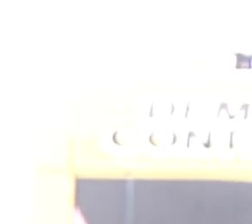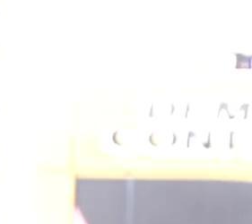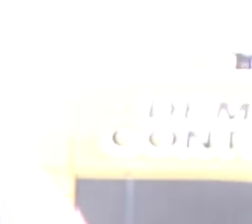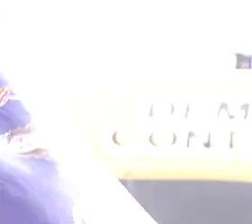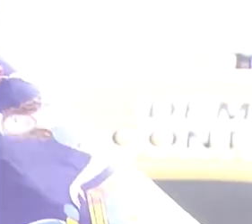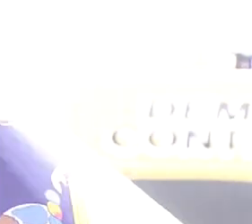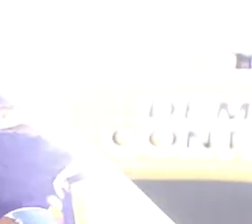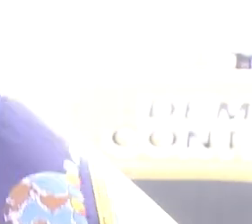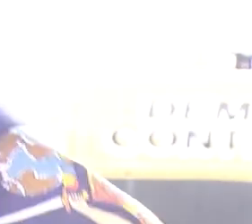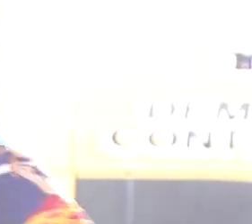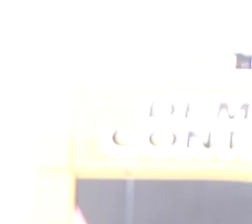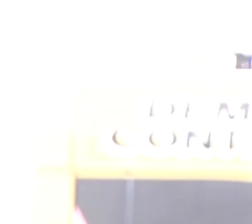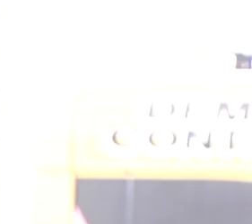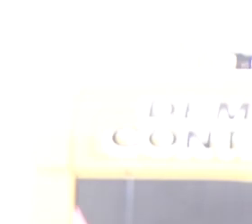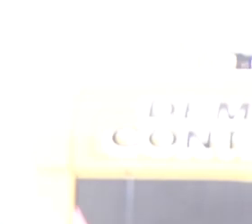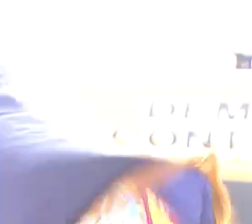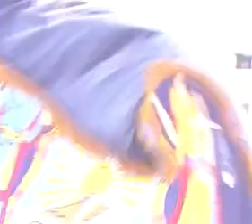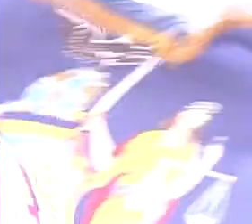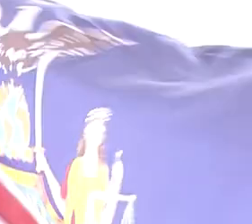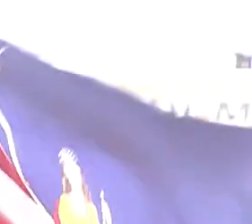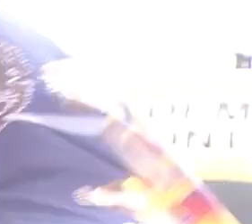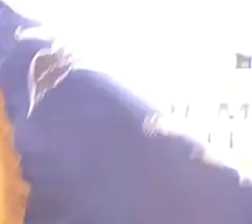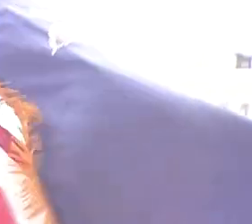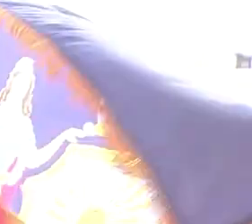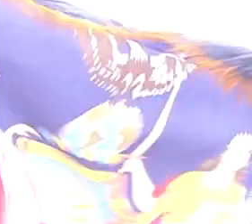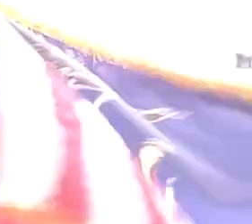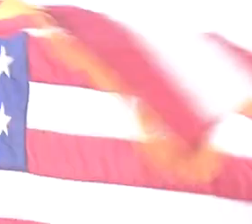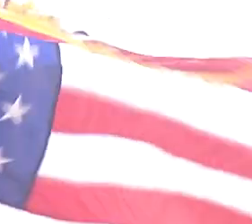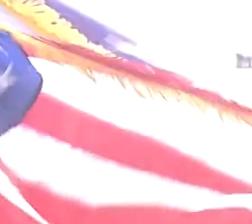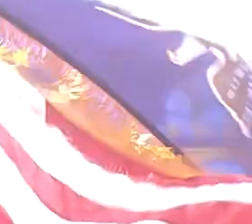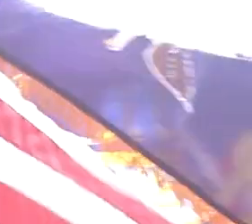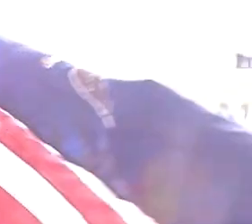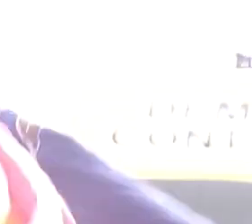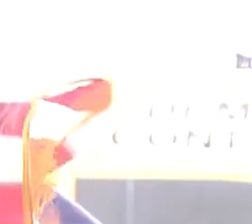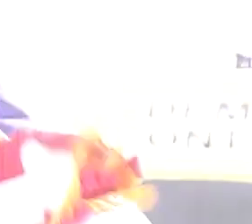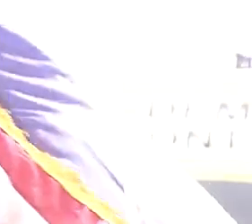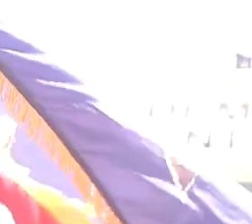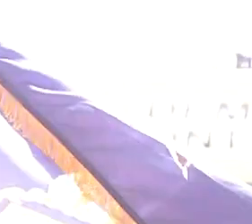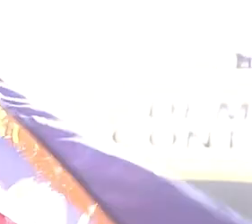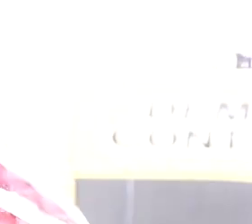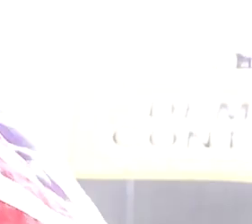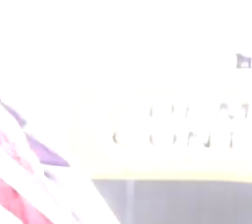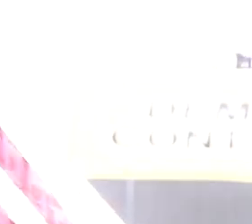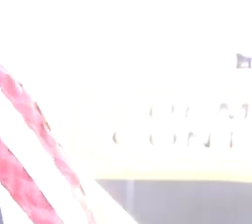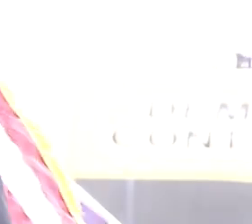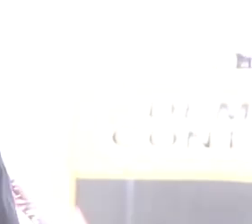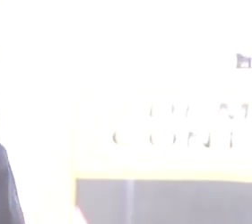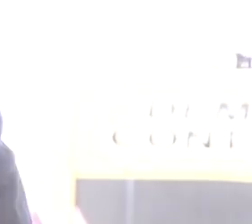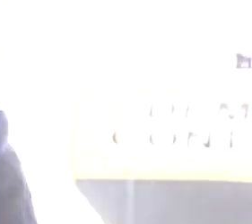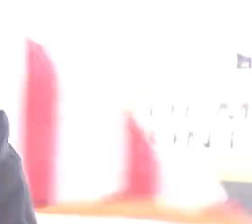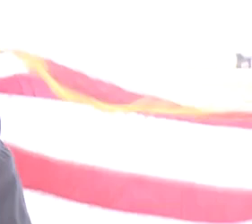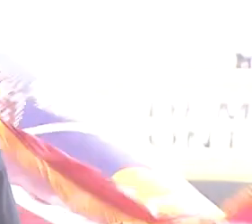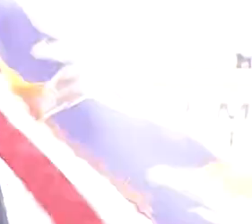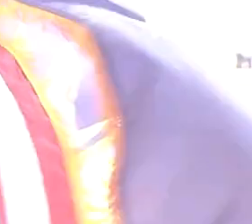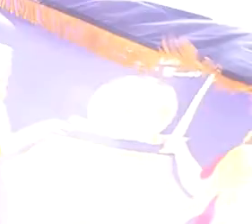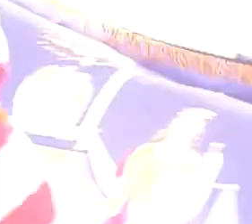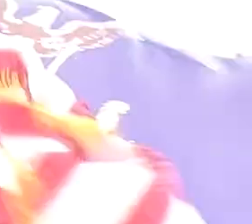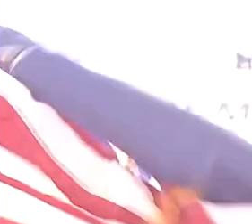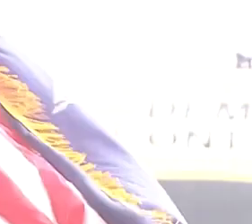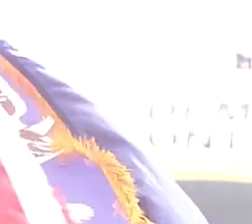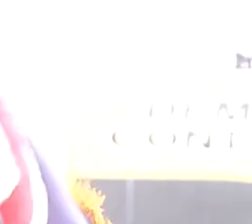who's here with us today, and that is Terry O'Sullivan, the General President of the Laborers International Union of North